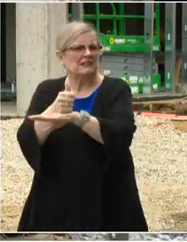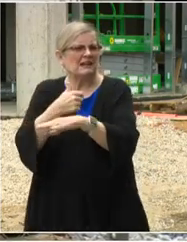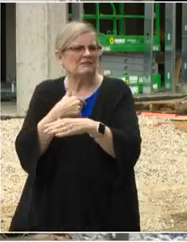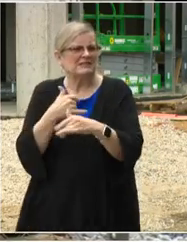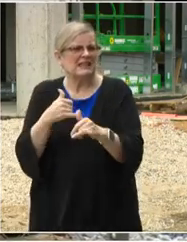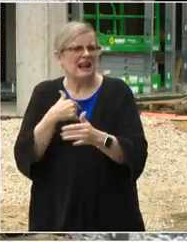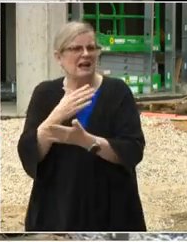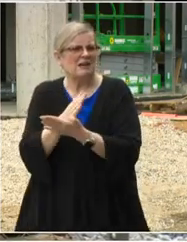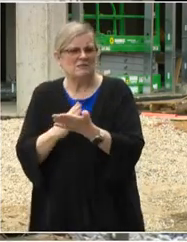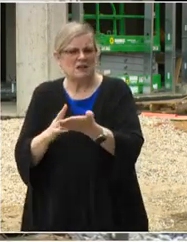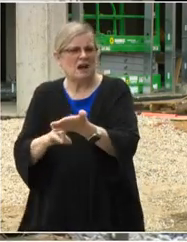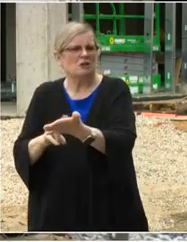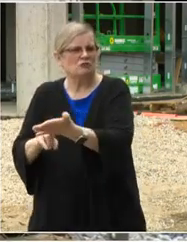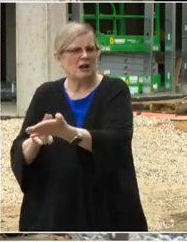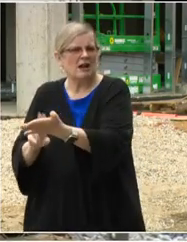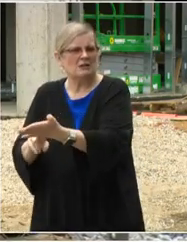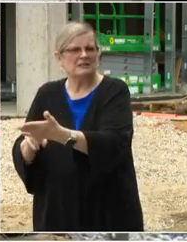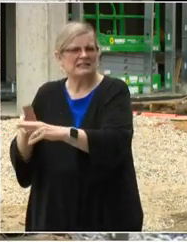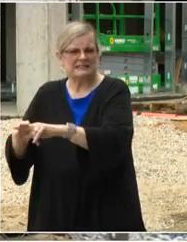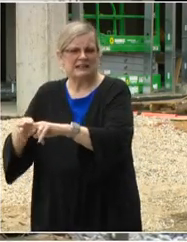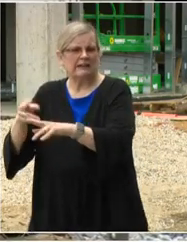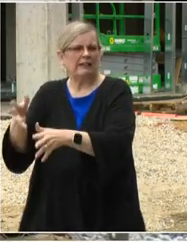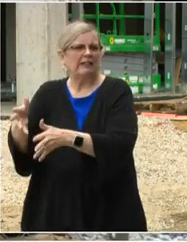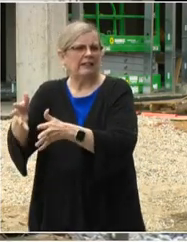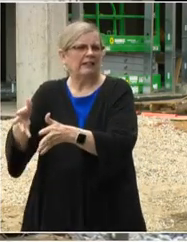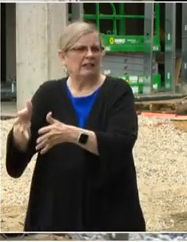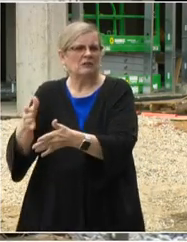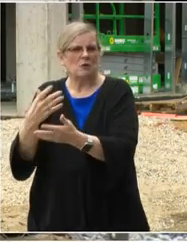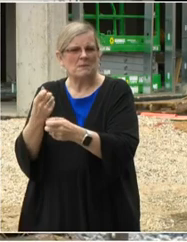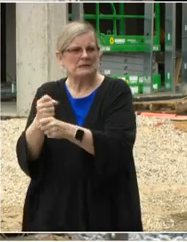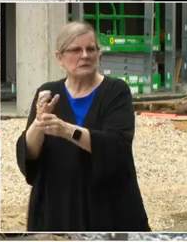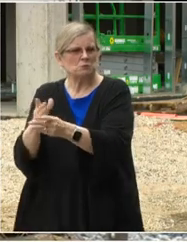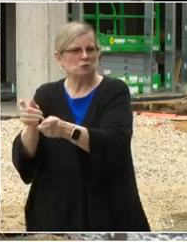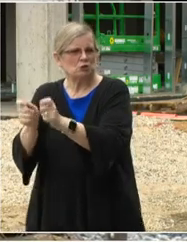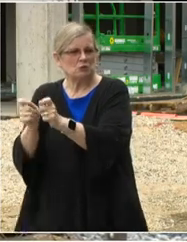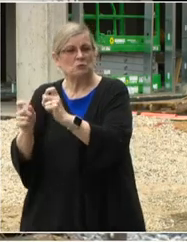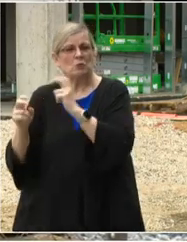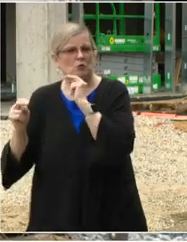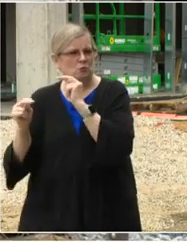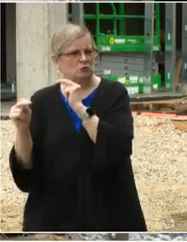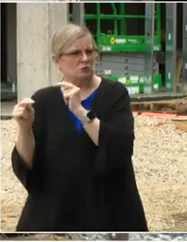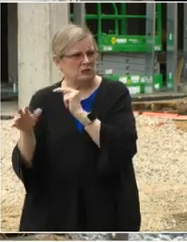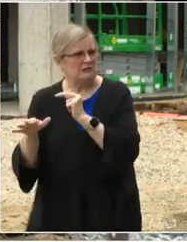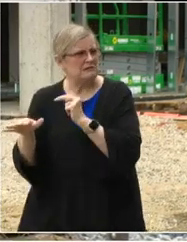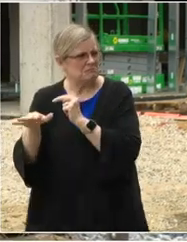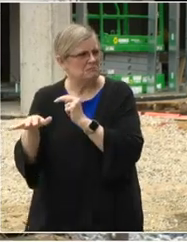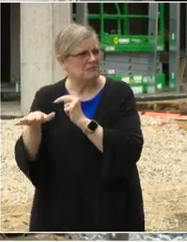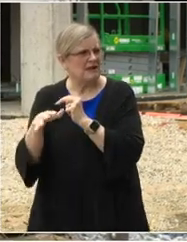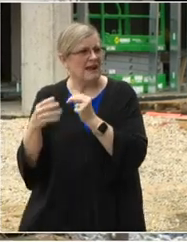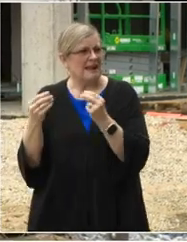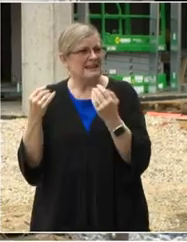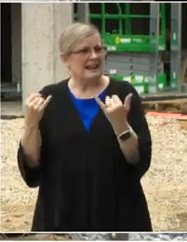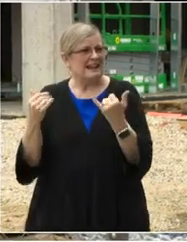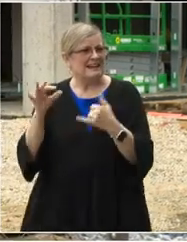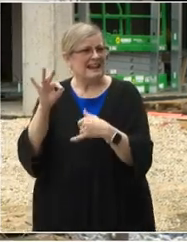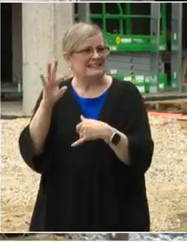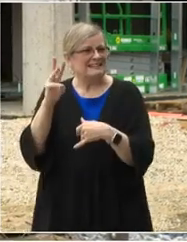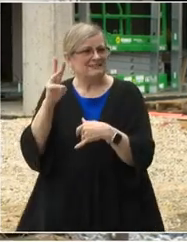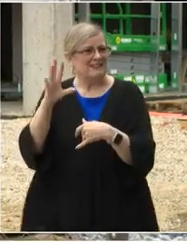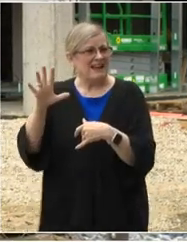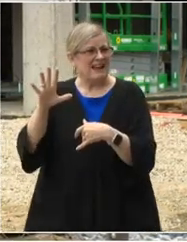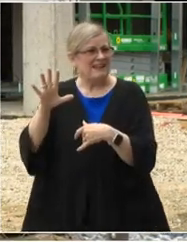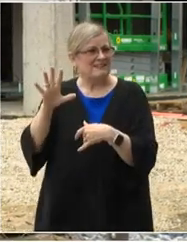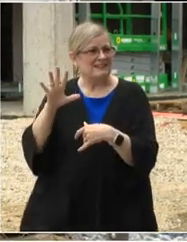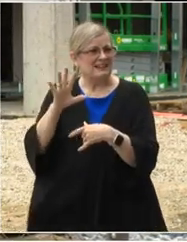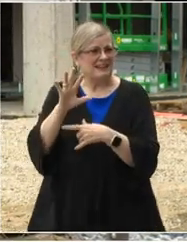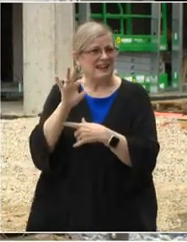And so she went back to the table and renegotiated Grimkey and 965 Florida Avenue and got even a little bit more